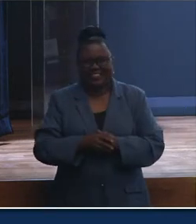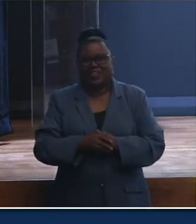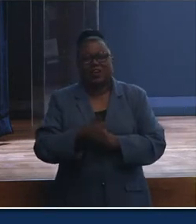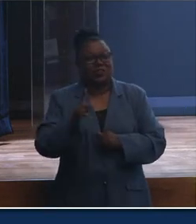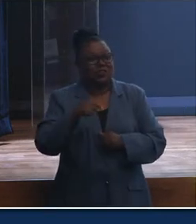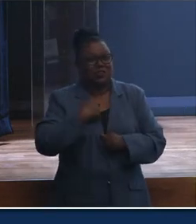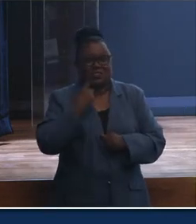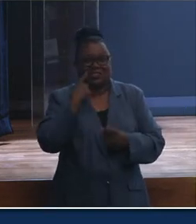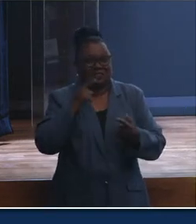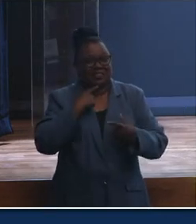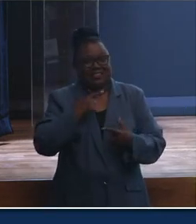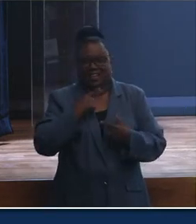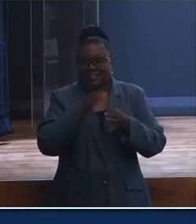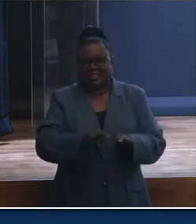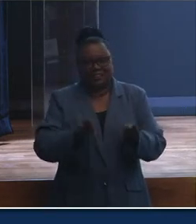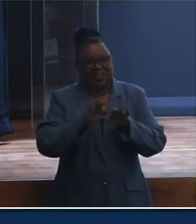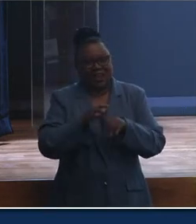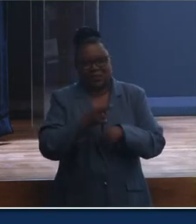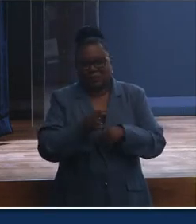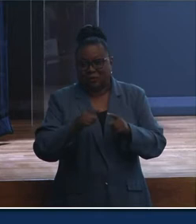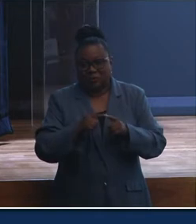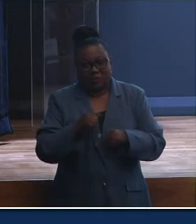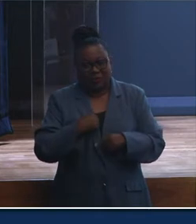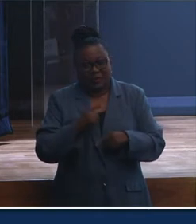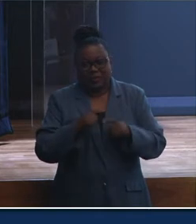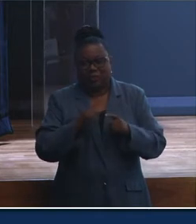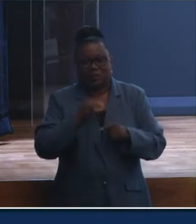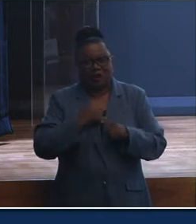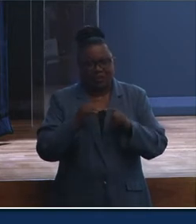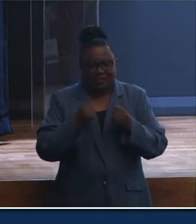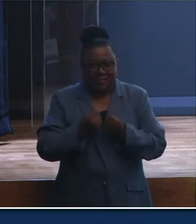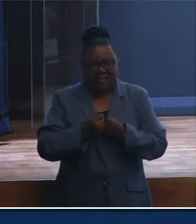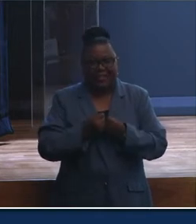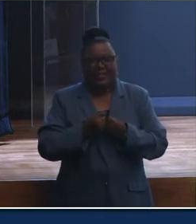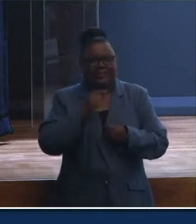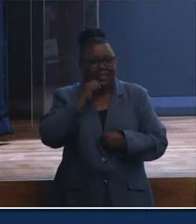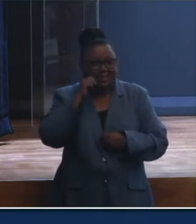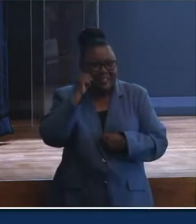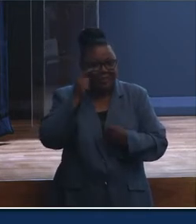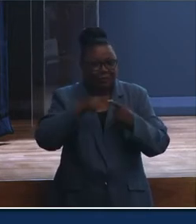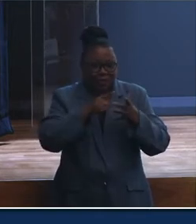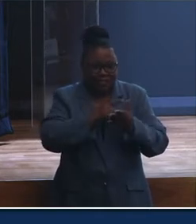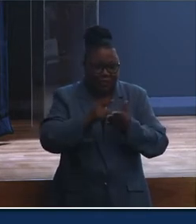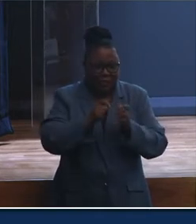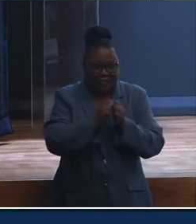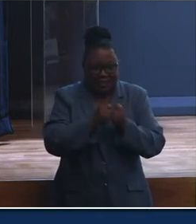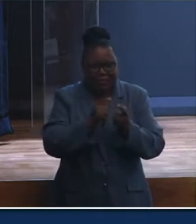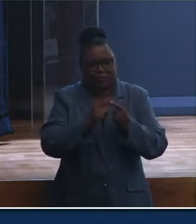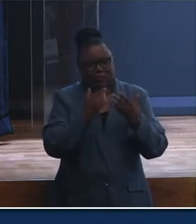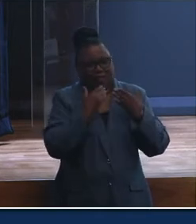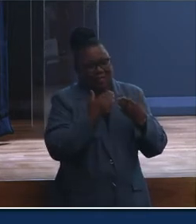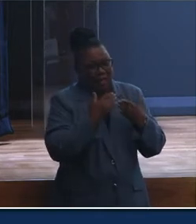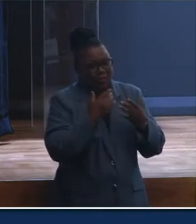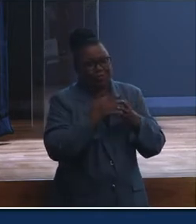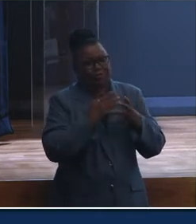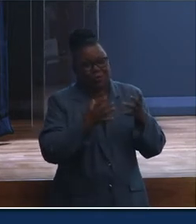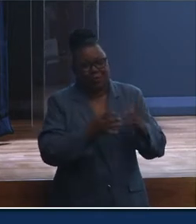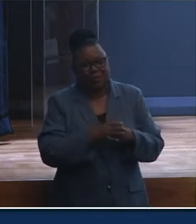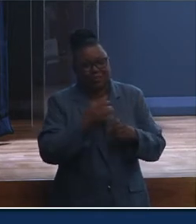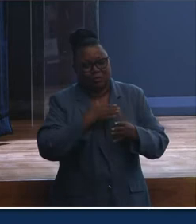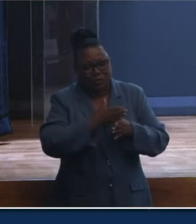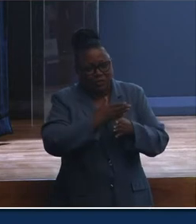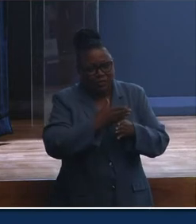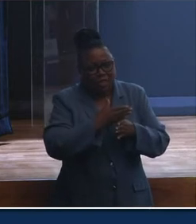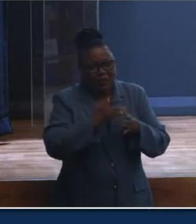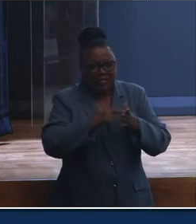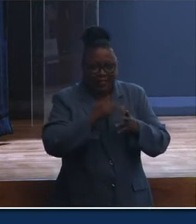You just have been such an invaluable resource to me and to our team putting this week together, so thank you so much for